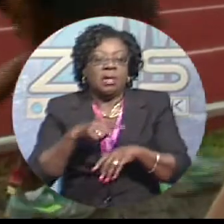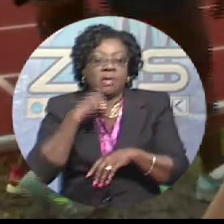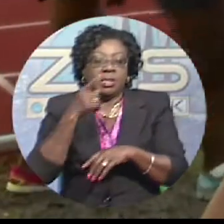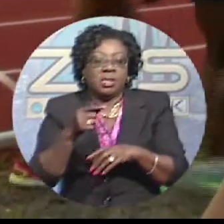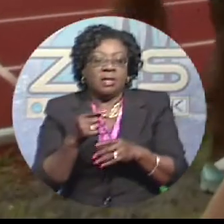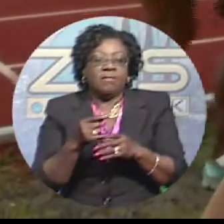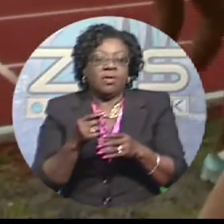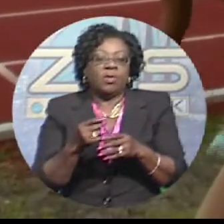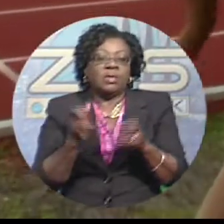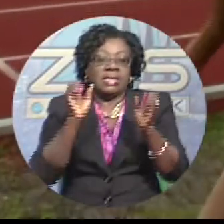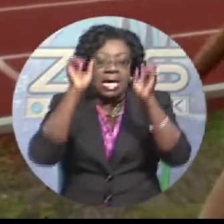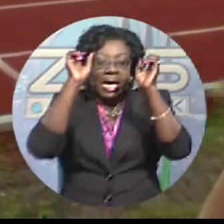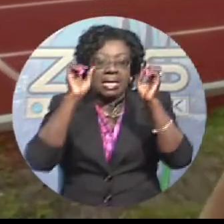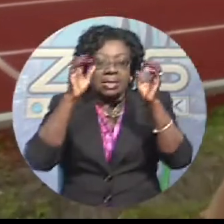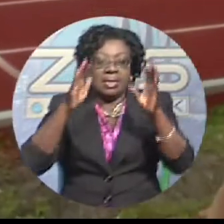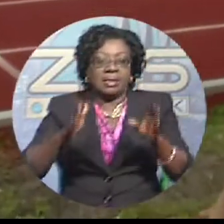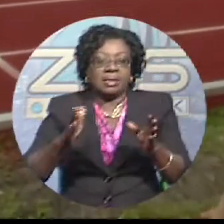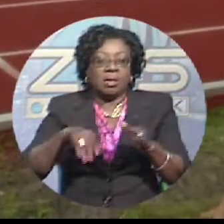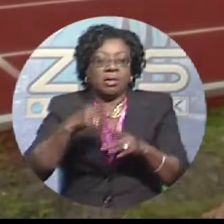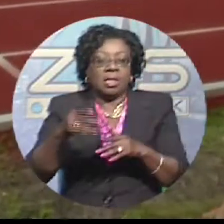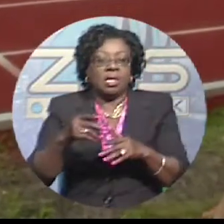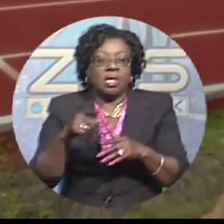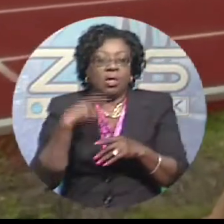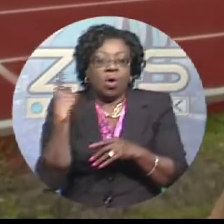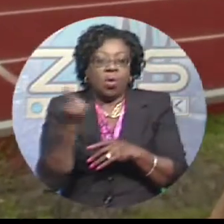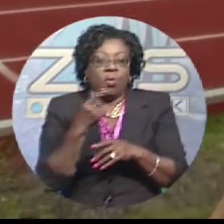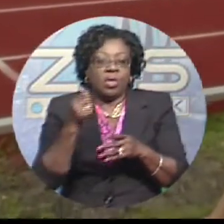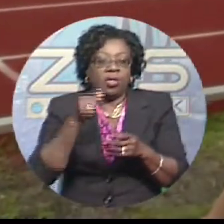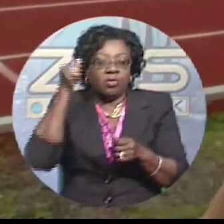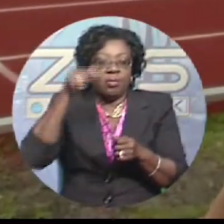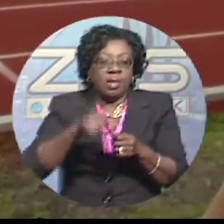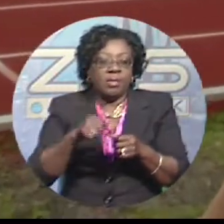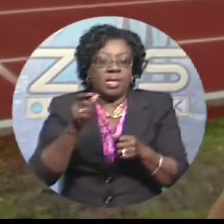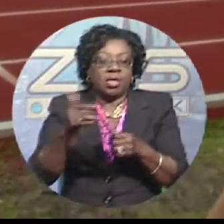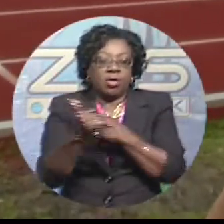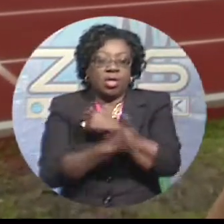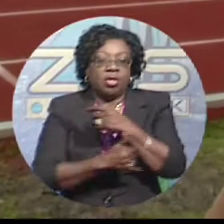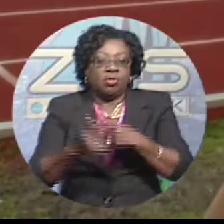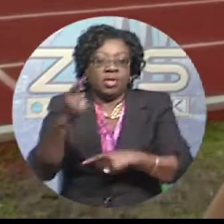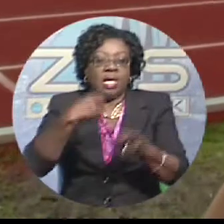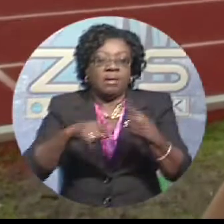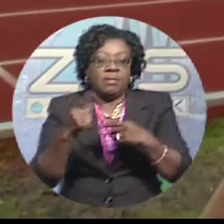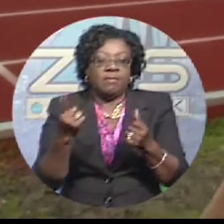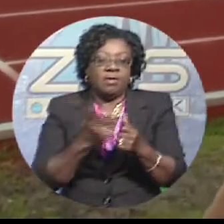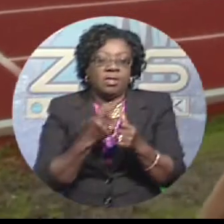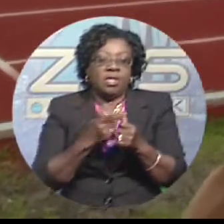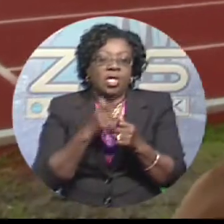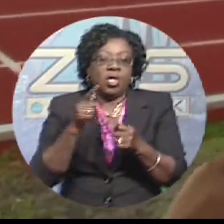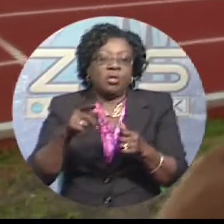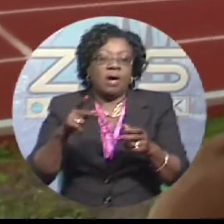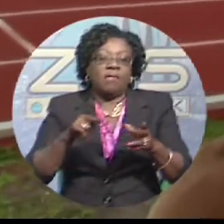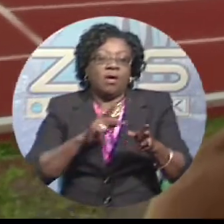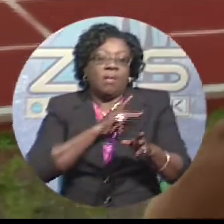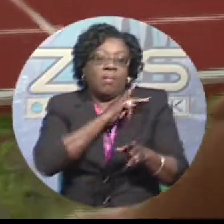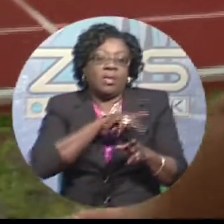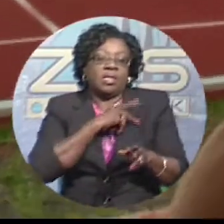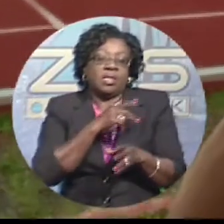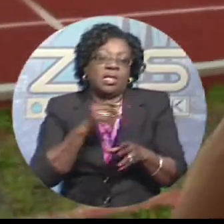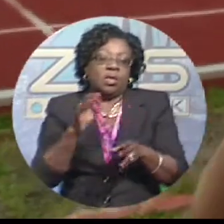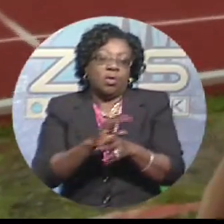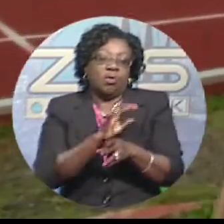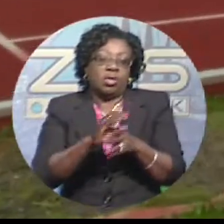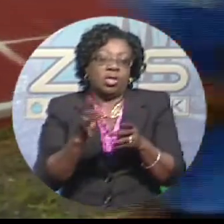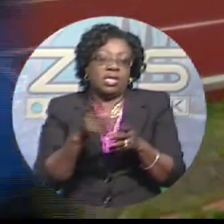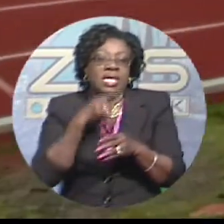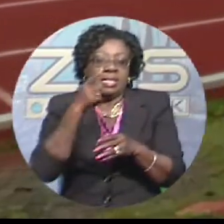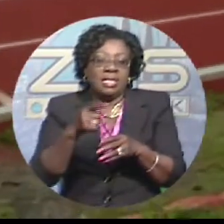say to those elite athletes out there, you must always remember that your country come first. You know, I know you have your personal coaches telling you to do this and telling you to